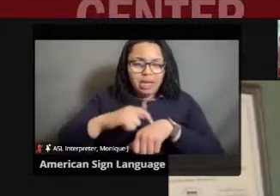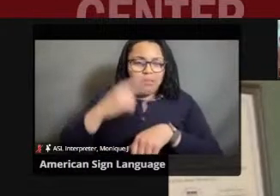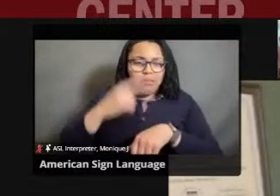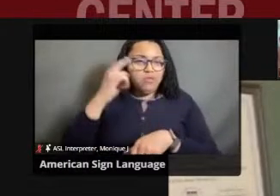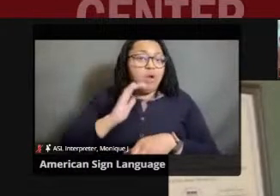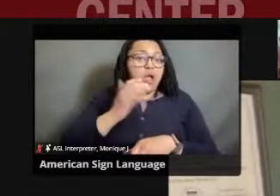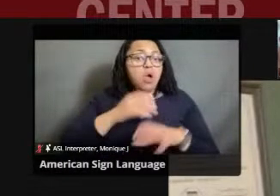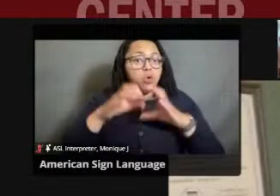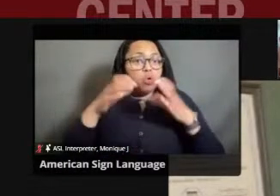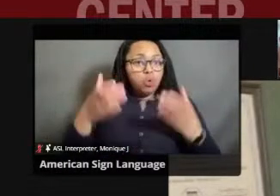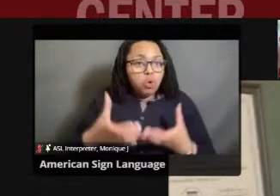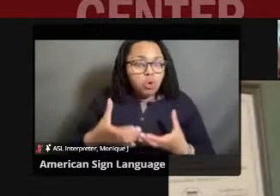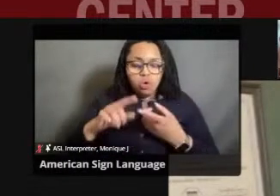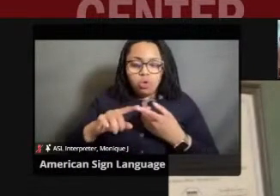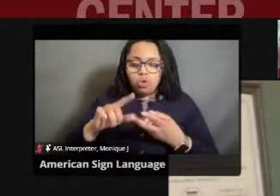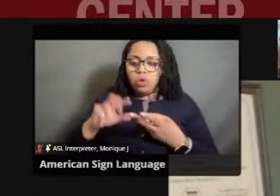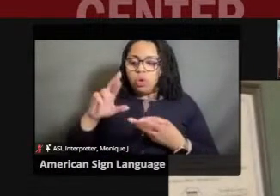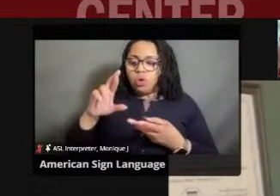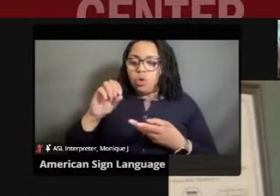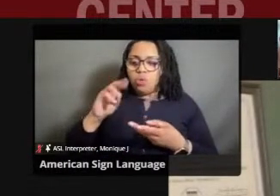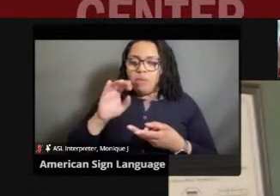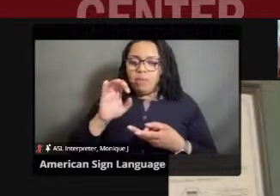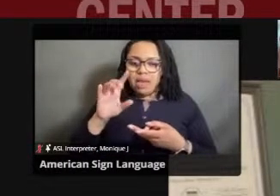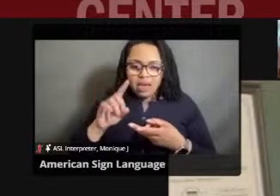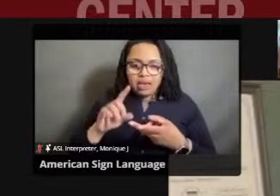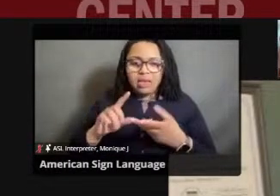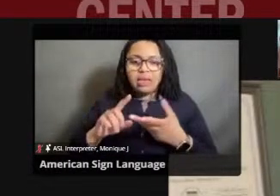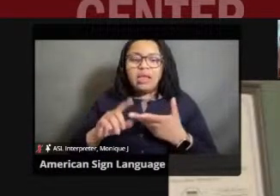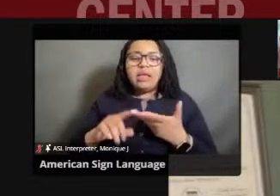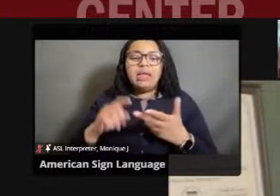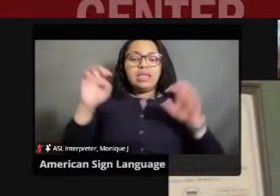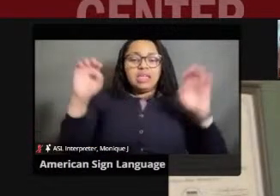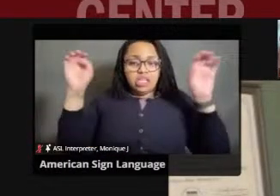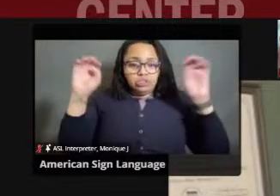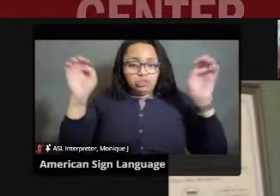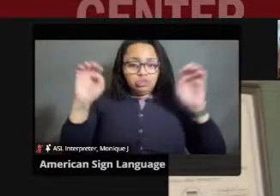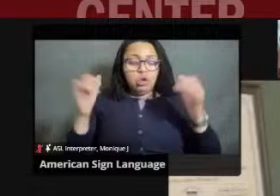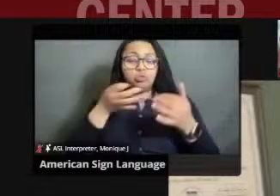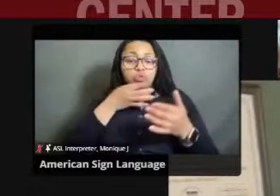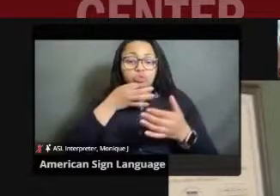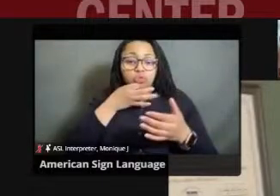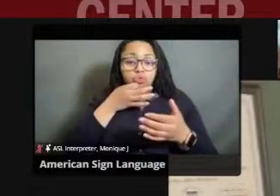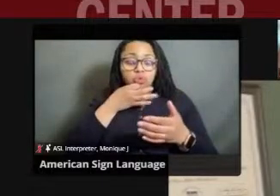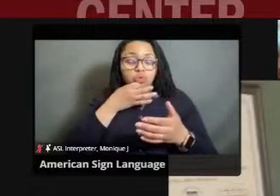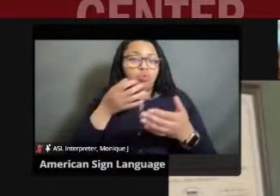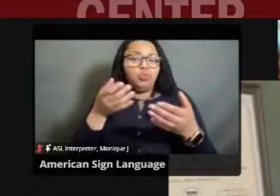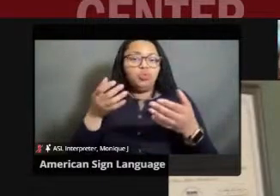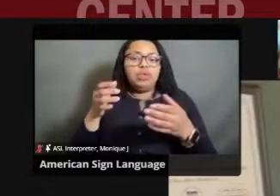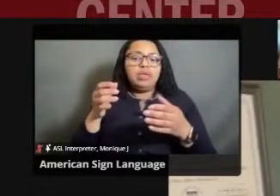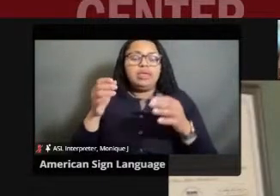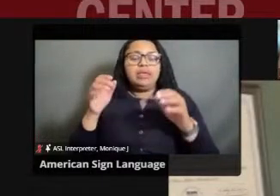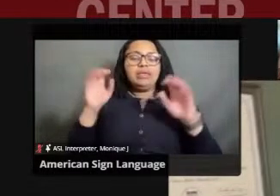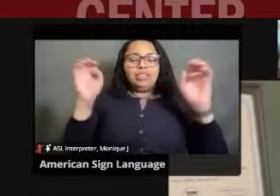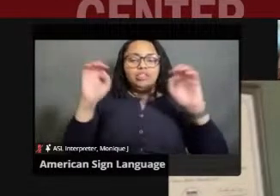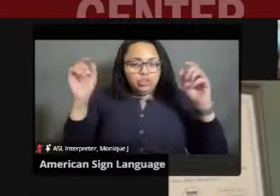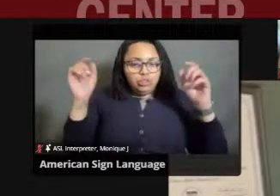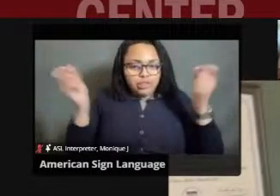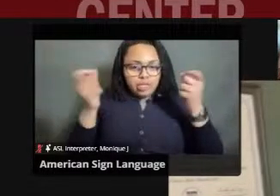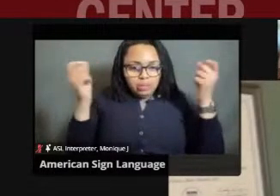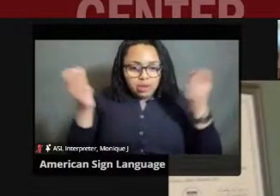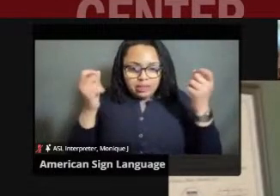Ramadan, Easter, our upcoming Passover celebration, let us hold on to this feeling of